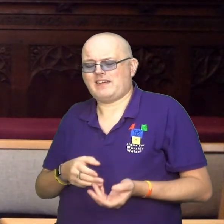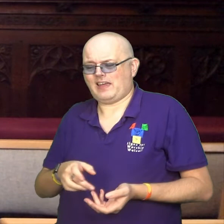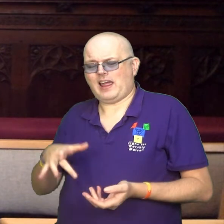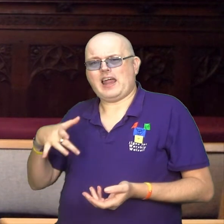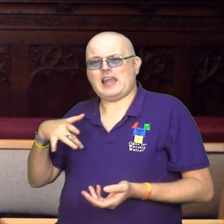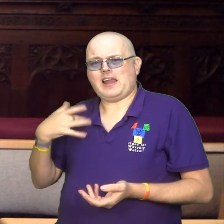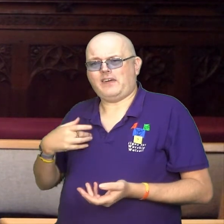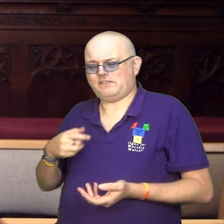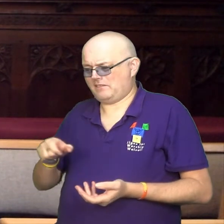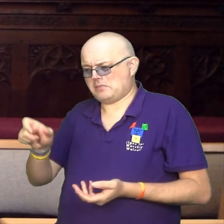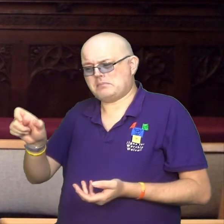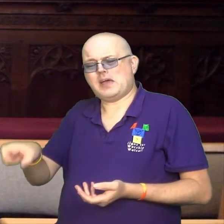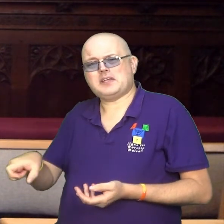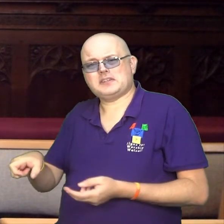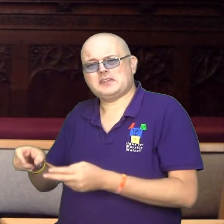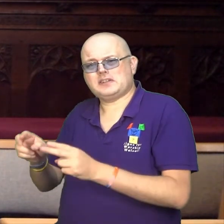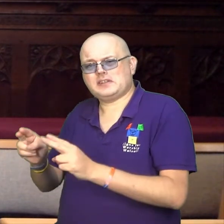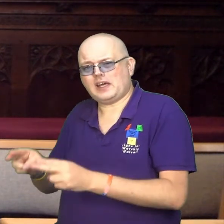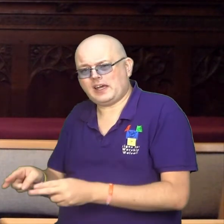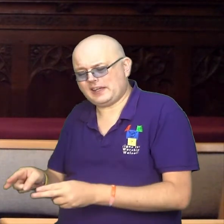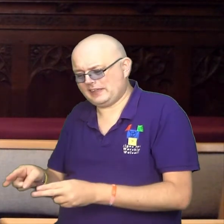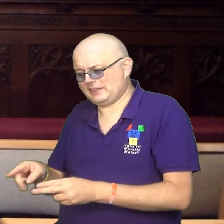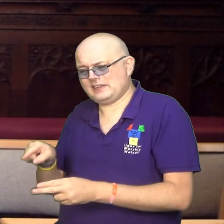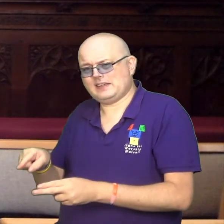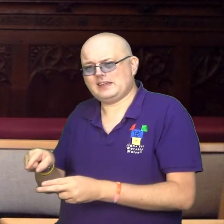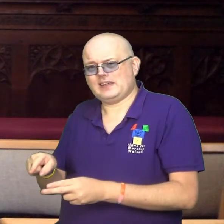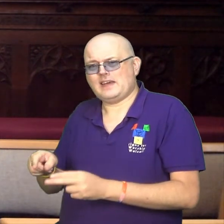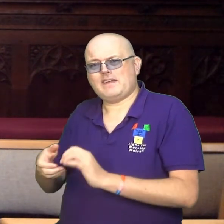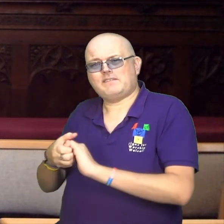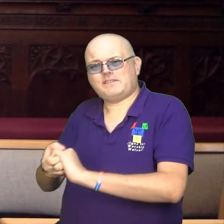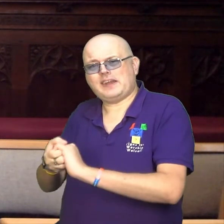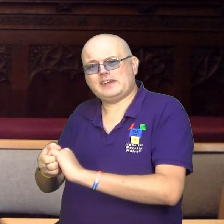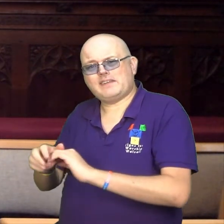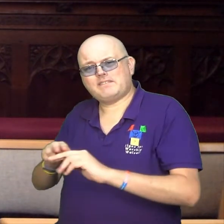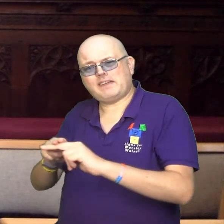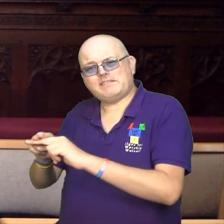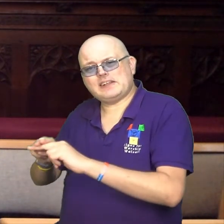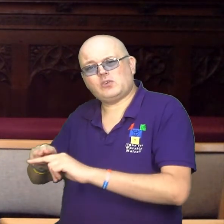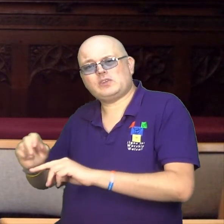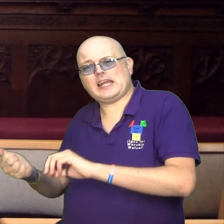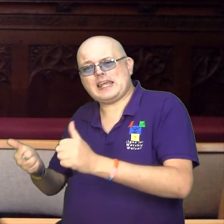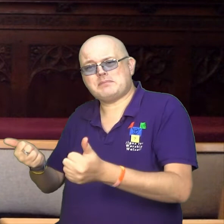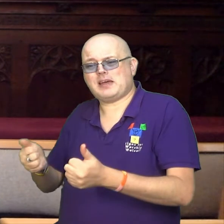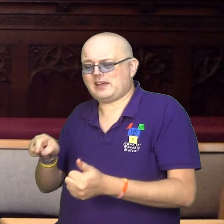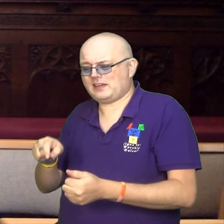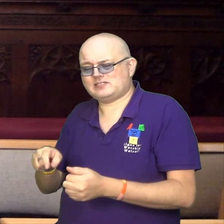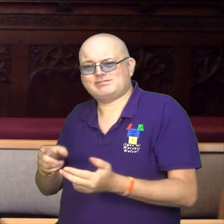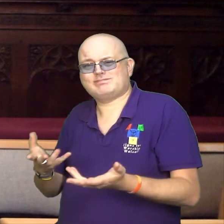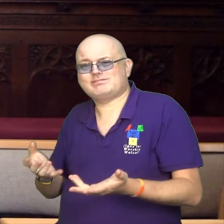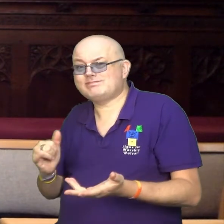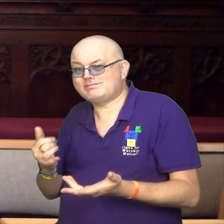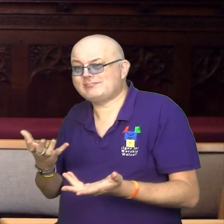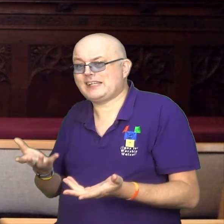loss of the life of a loved one, a friend, a family member, or a neighbour.